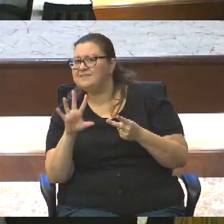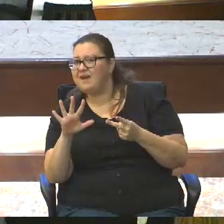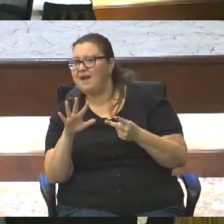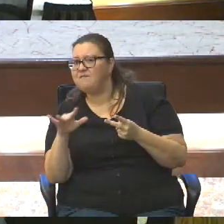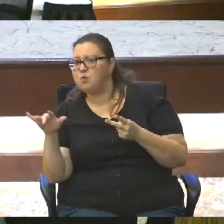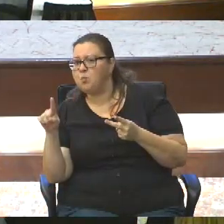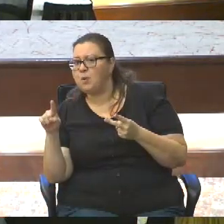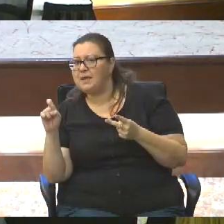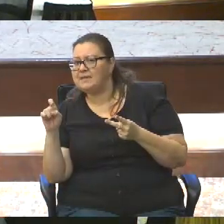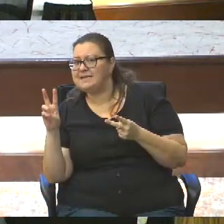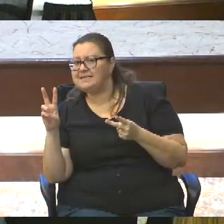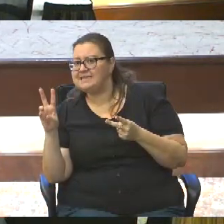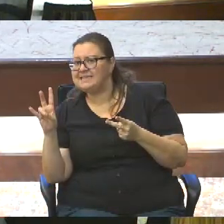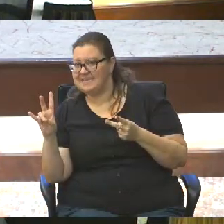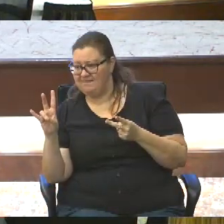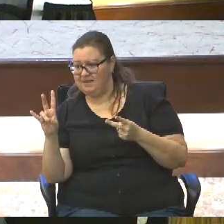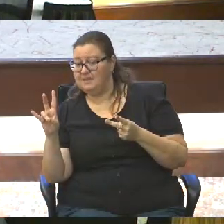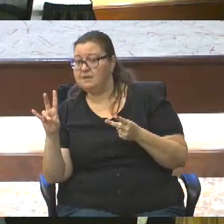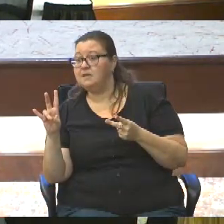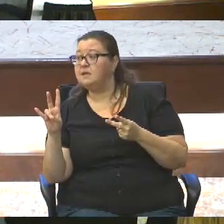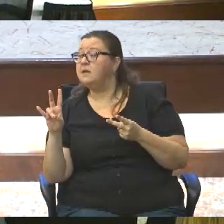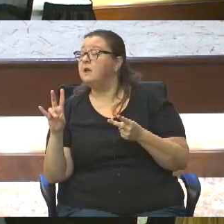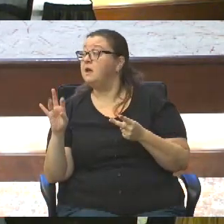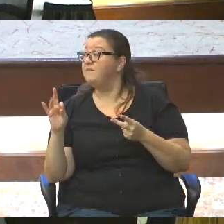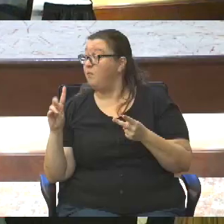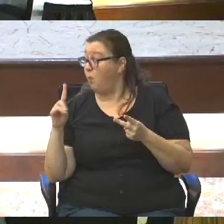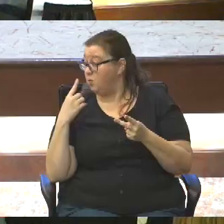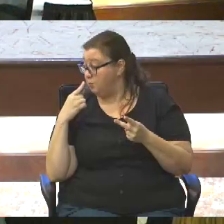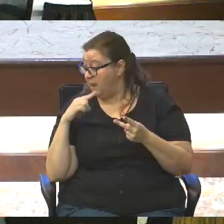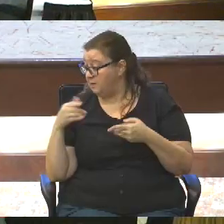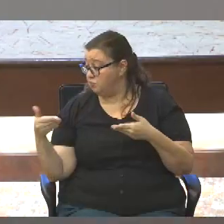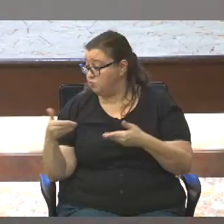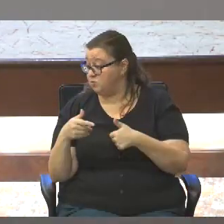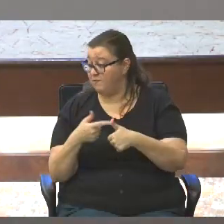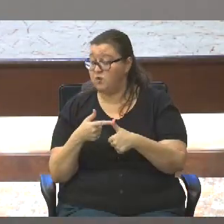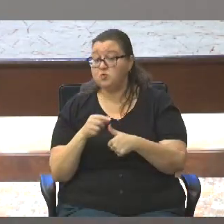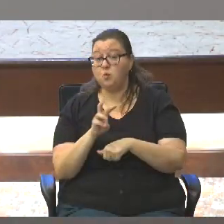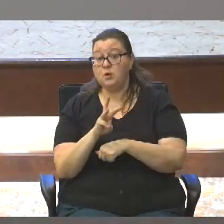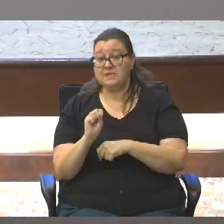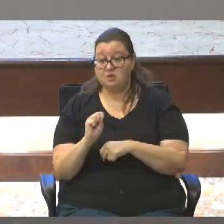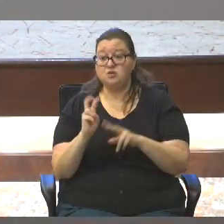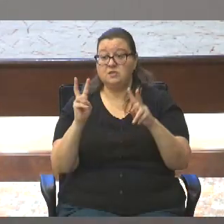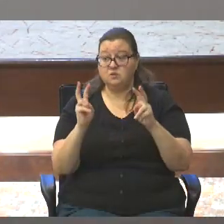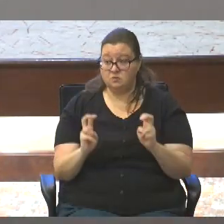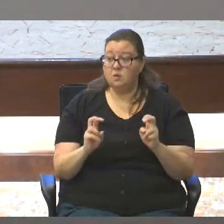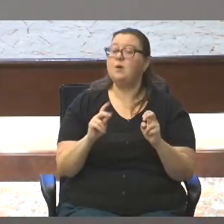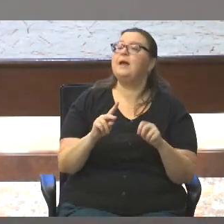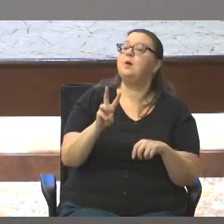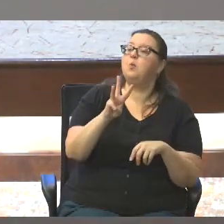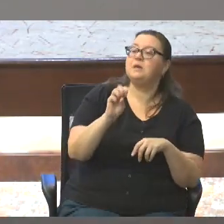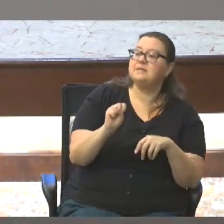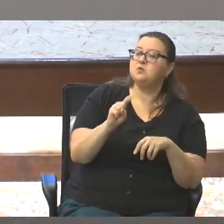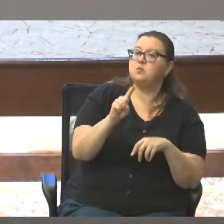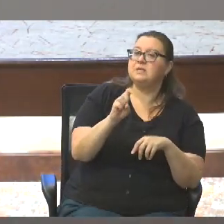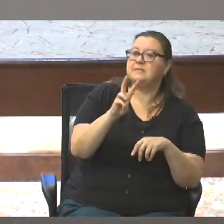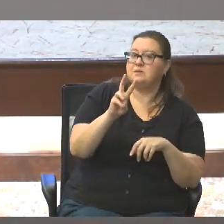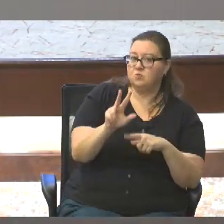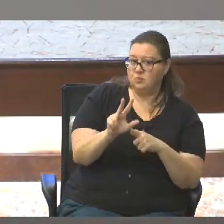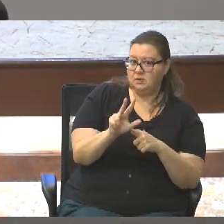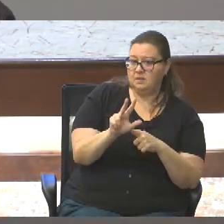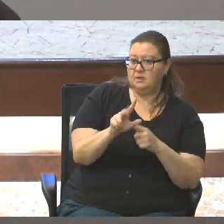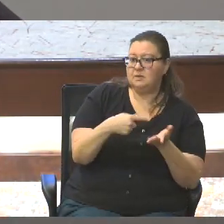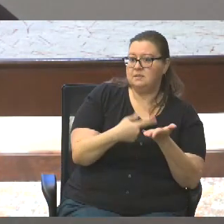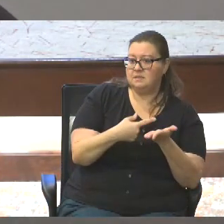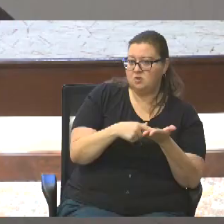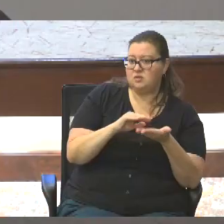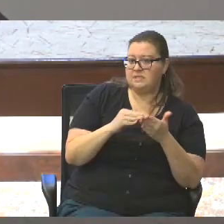2025-167. City Manager Ford, will you please introduce the first work session? Certainly, Council. It's work session 163, discussion of the